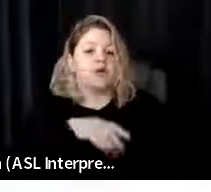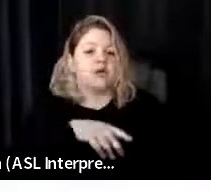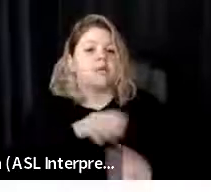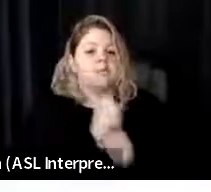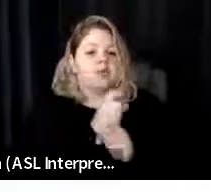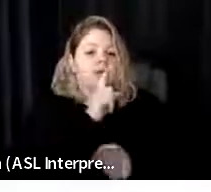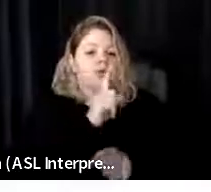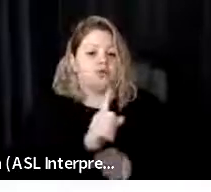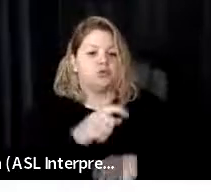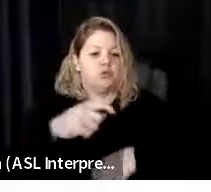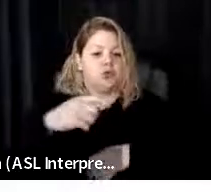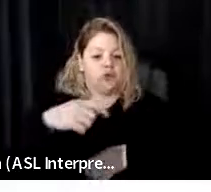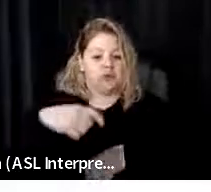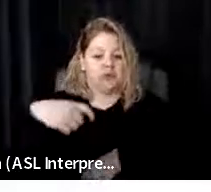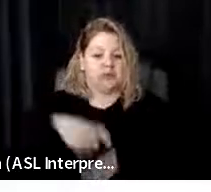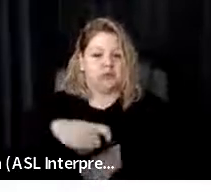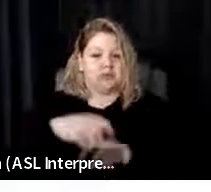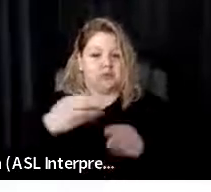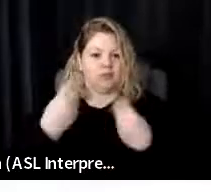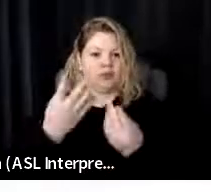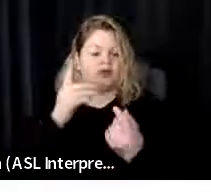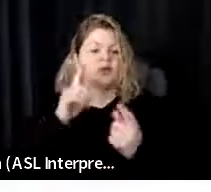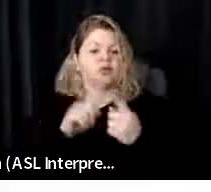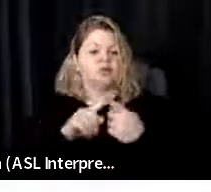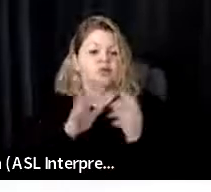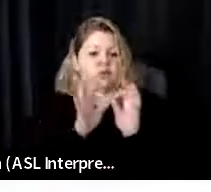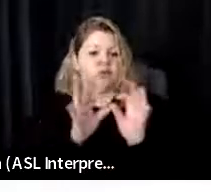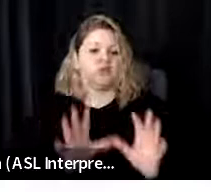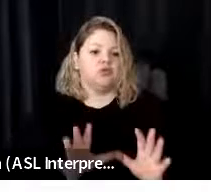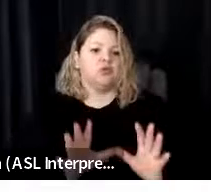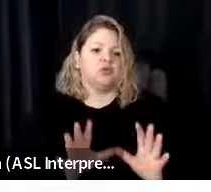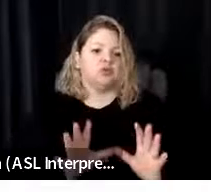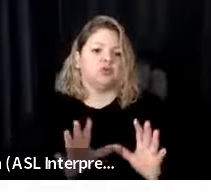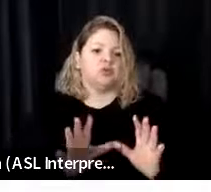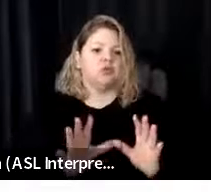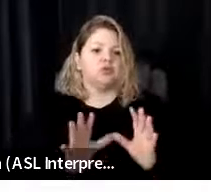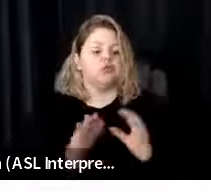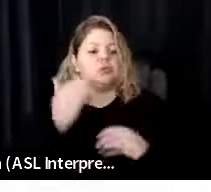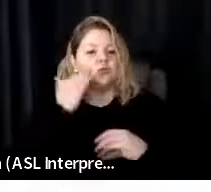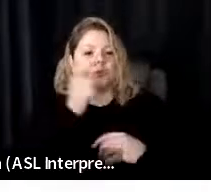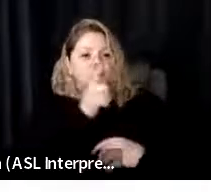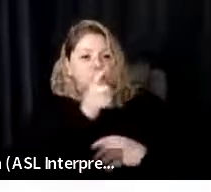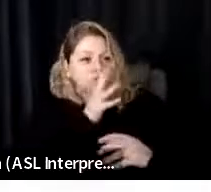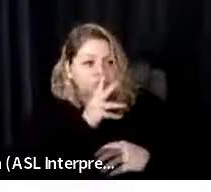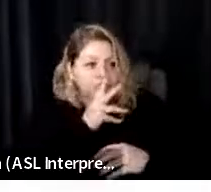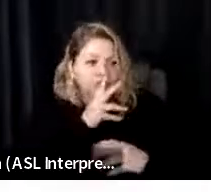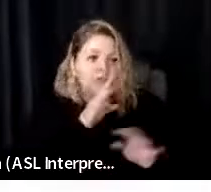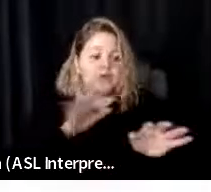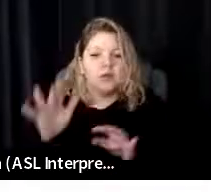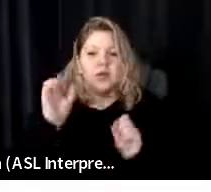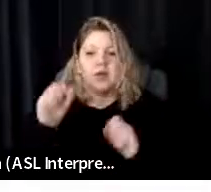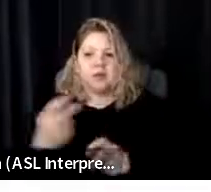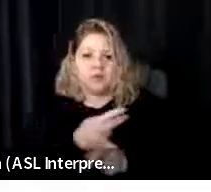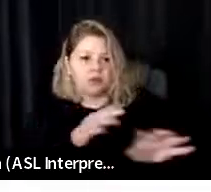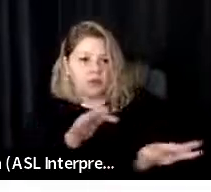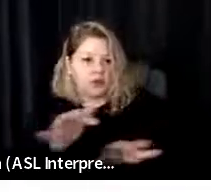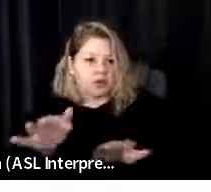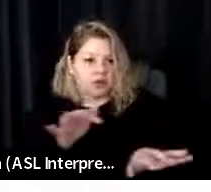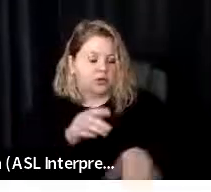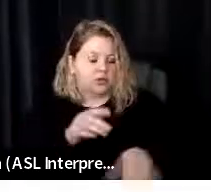see who's speaking and so folks aren't speaking at the same time. To the extent you aren't speaking, if you can, mute